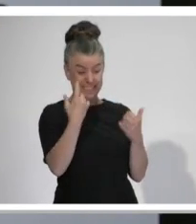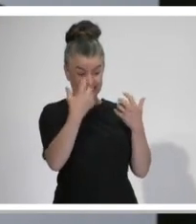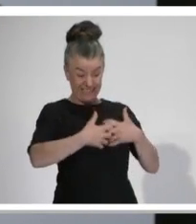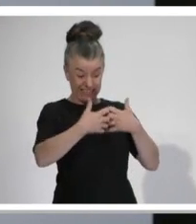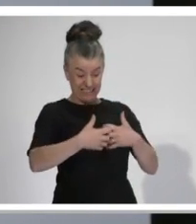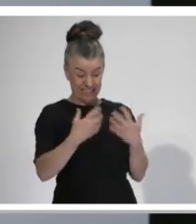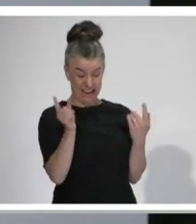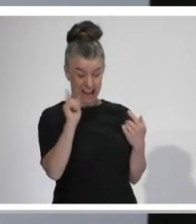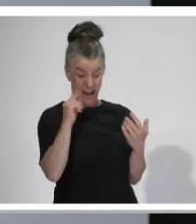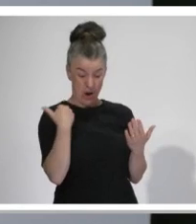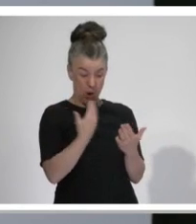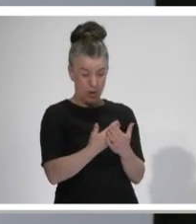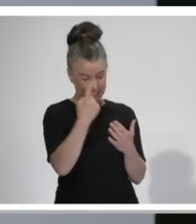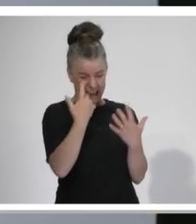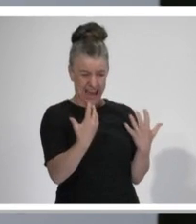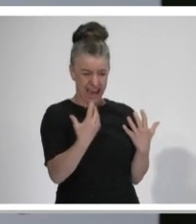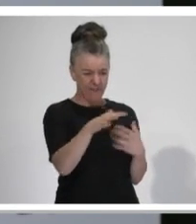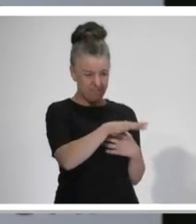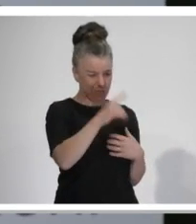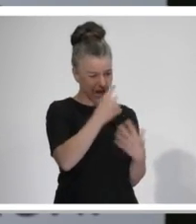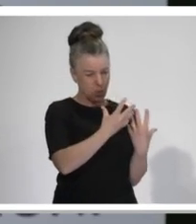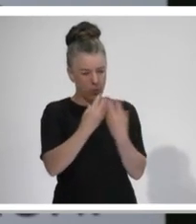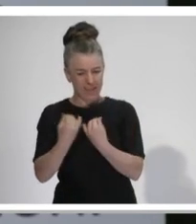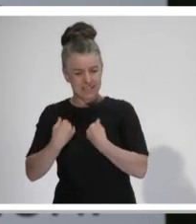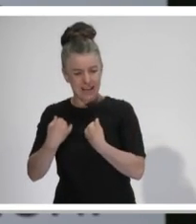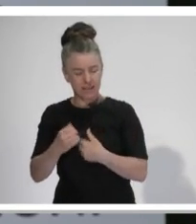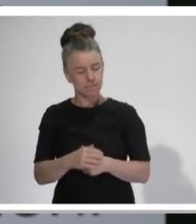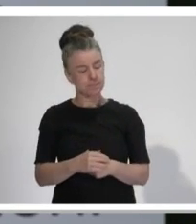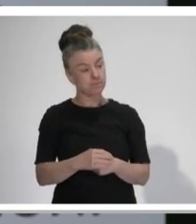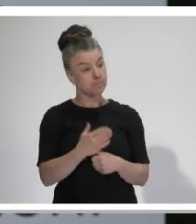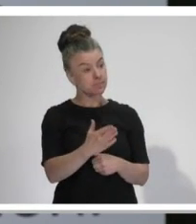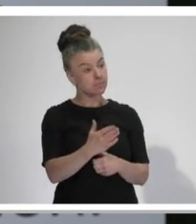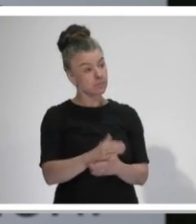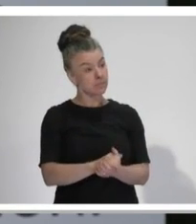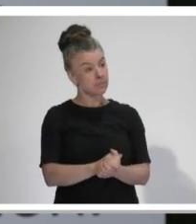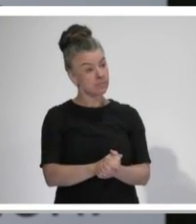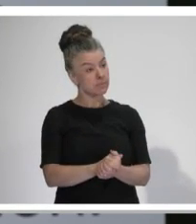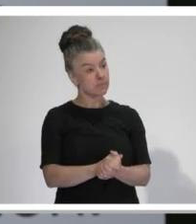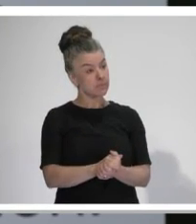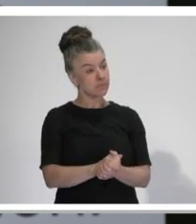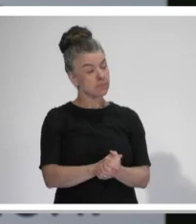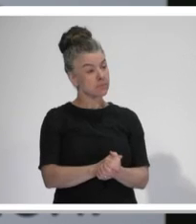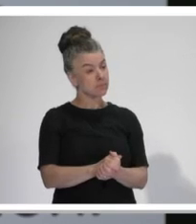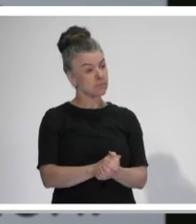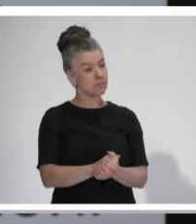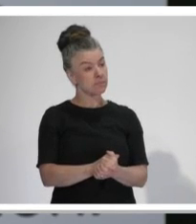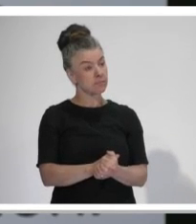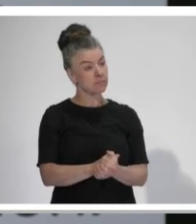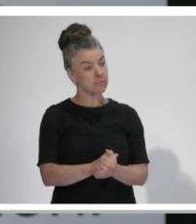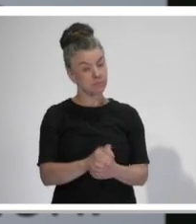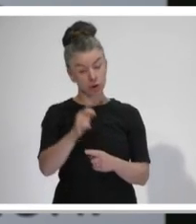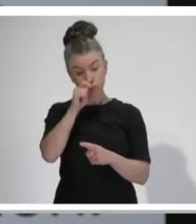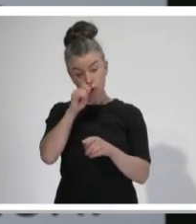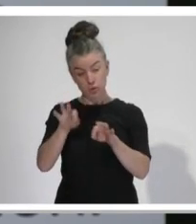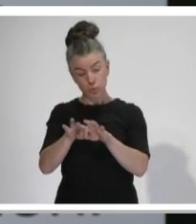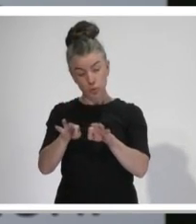you and Dr. Bloomfield have both talked about foreshadowing potential further deaths at Burwood. Is that still the